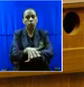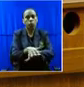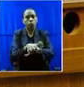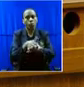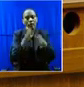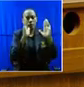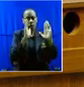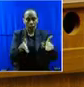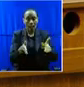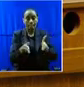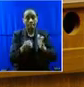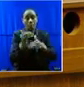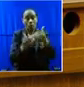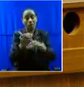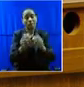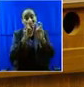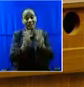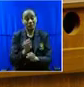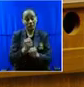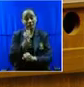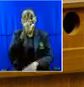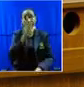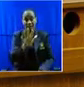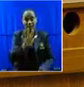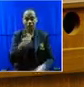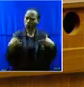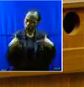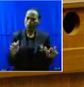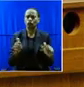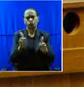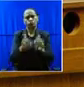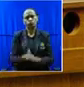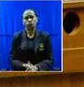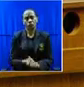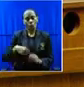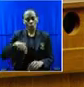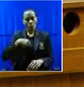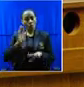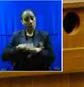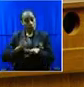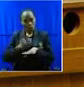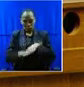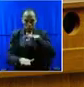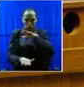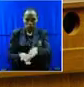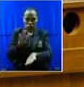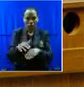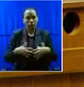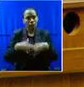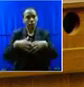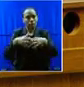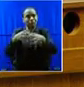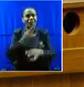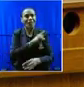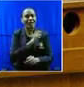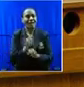the Renewable Energy Program has already begun. We are taking further steps to enable